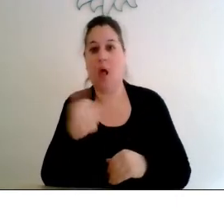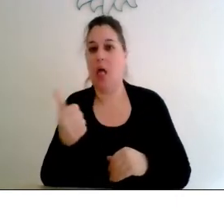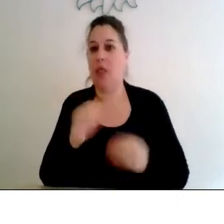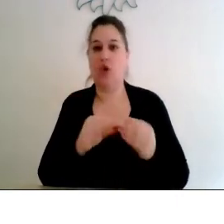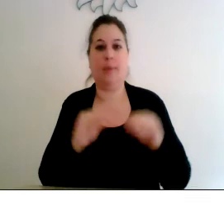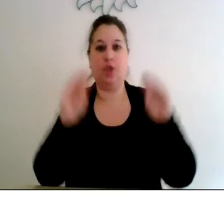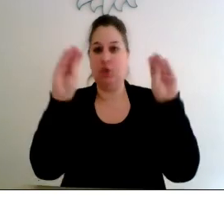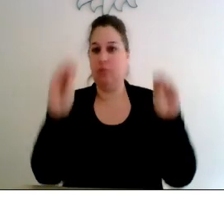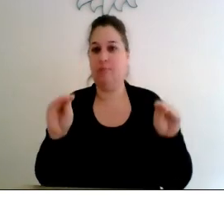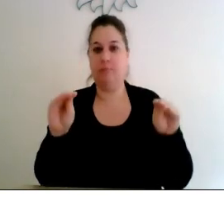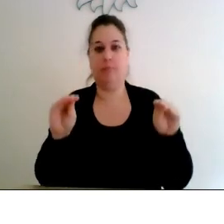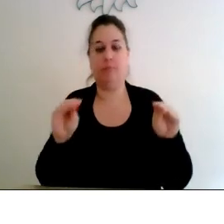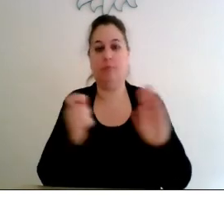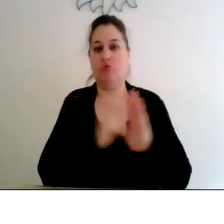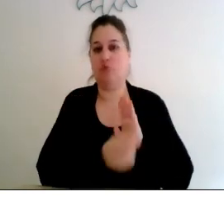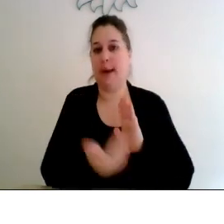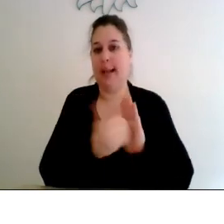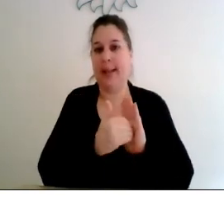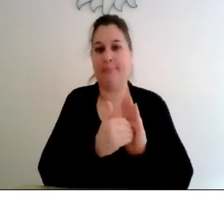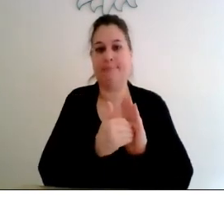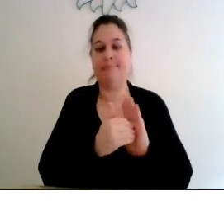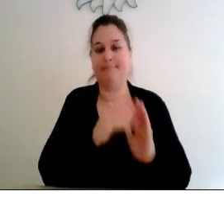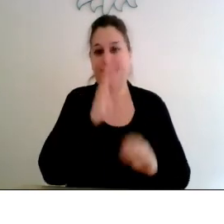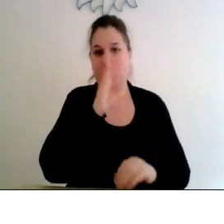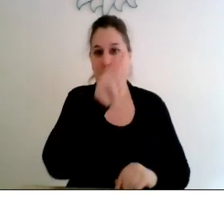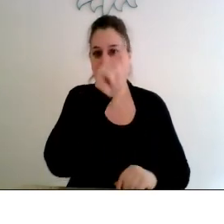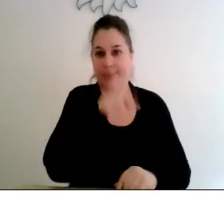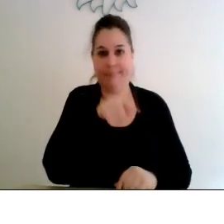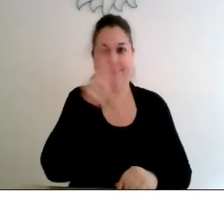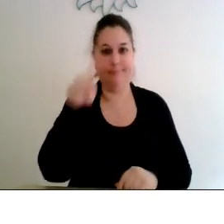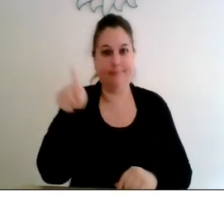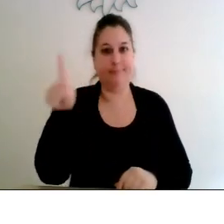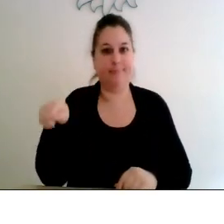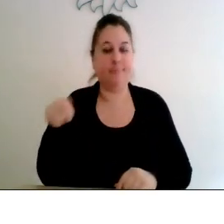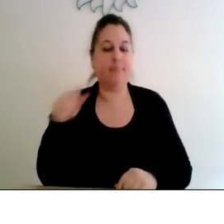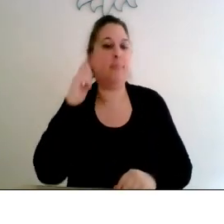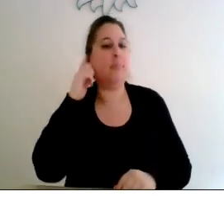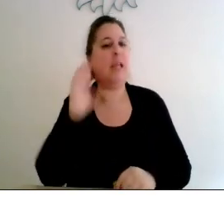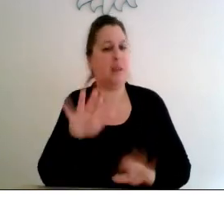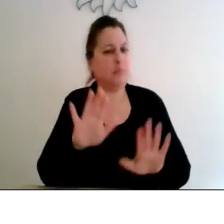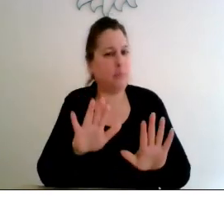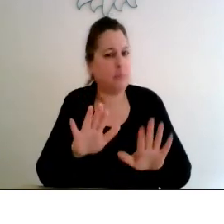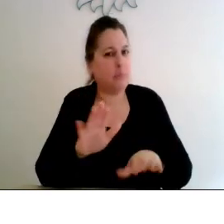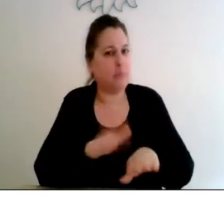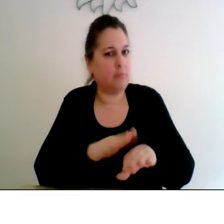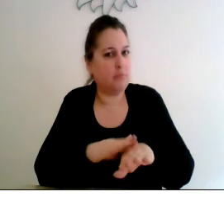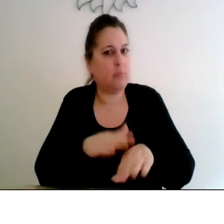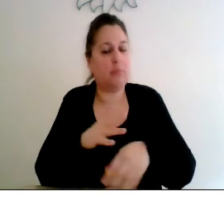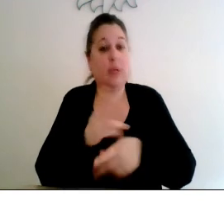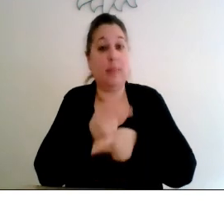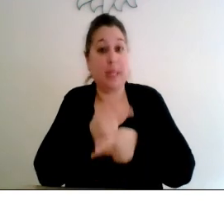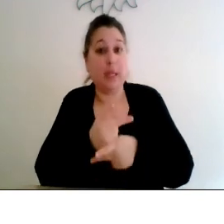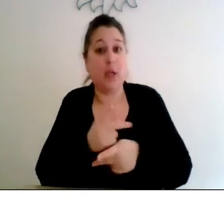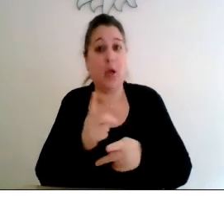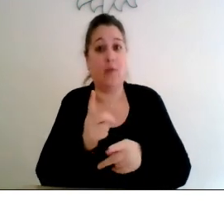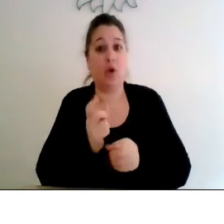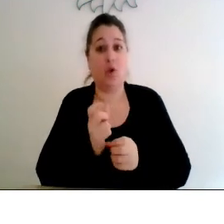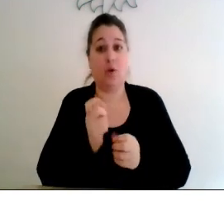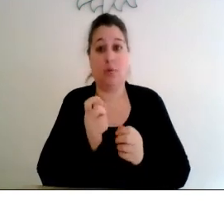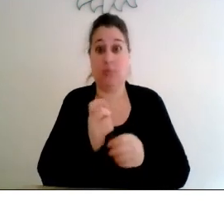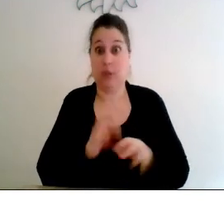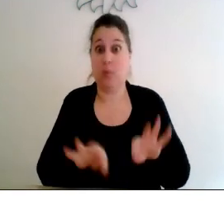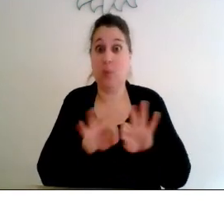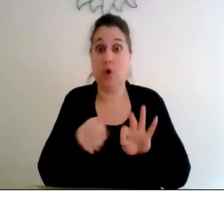Make sure that you're writing your pluses and multiplication symbols correctly so that you don't get them confused on which one's